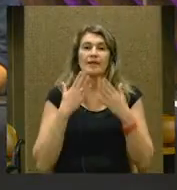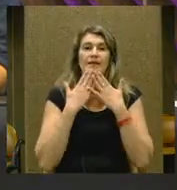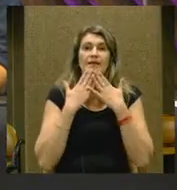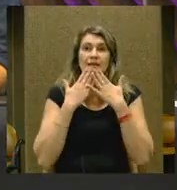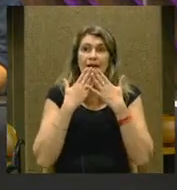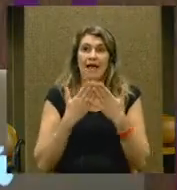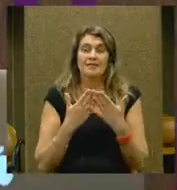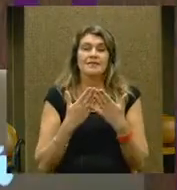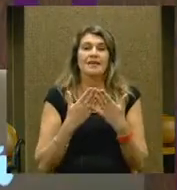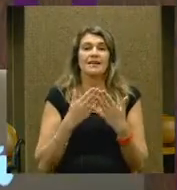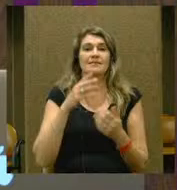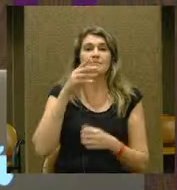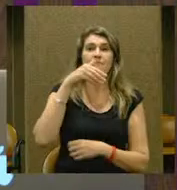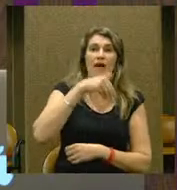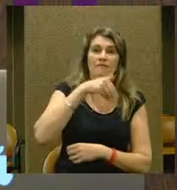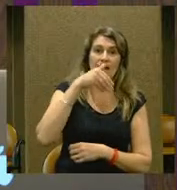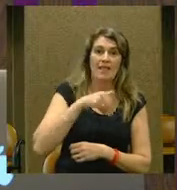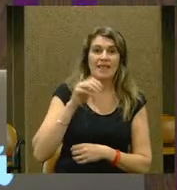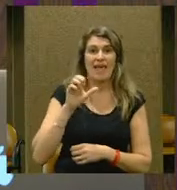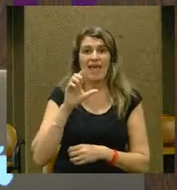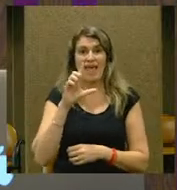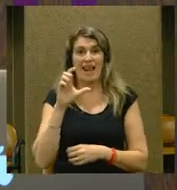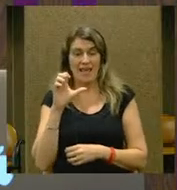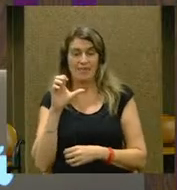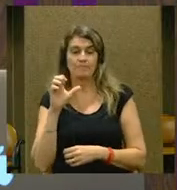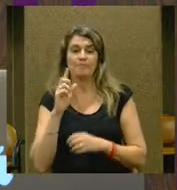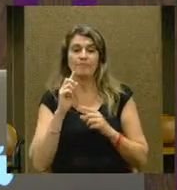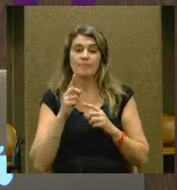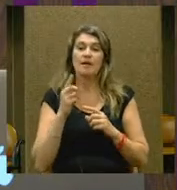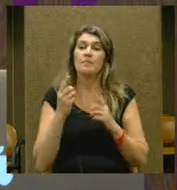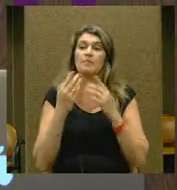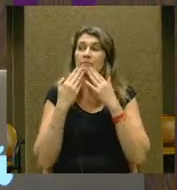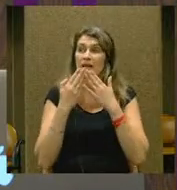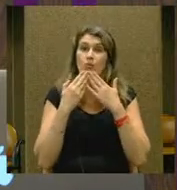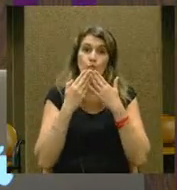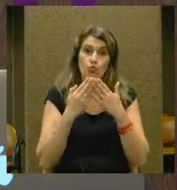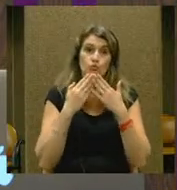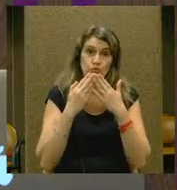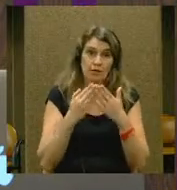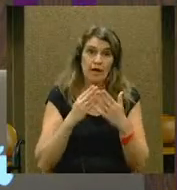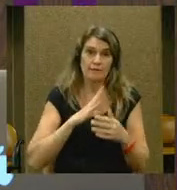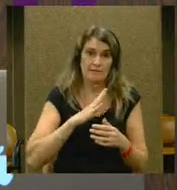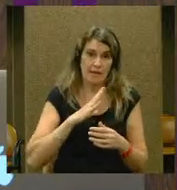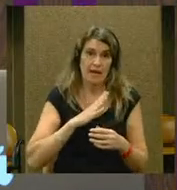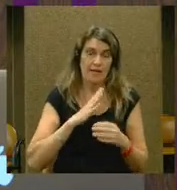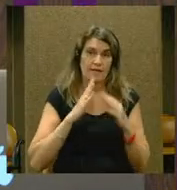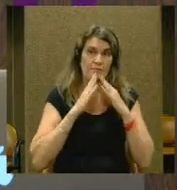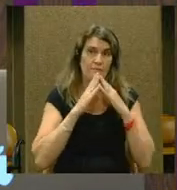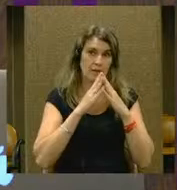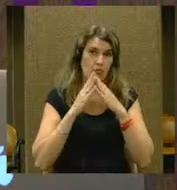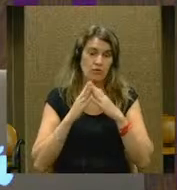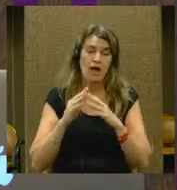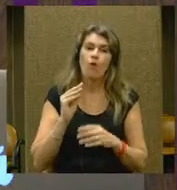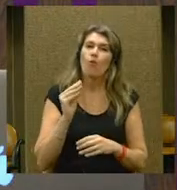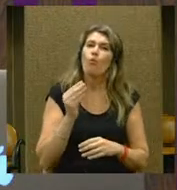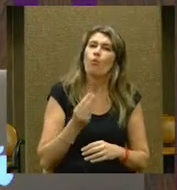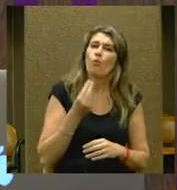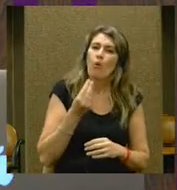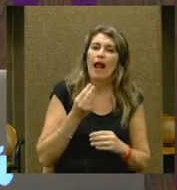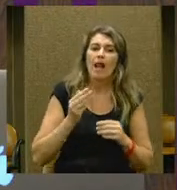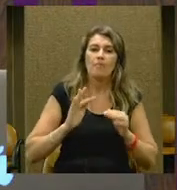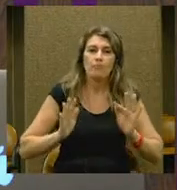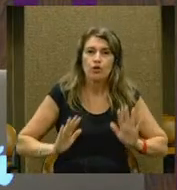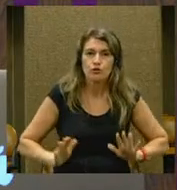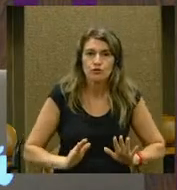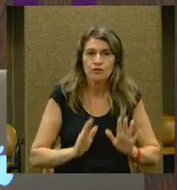Thank you very much, El and Mafalda, for your presentation. We have some questions for you. One is,